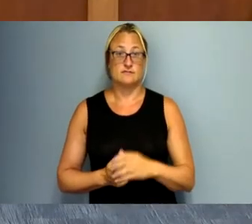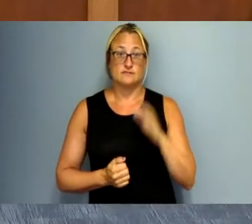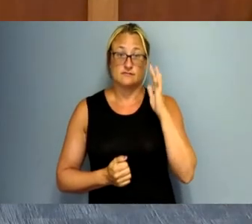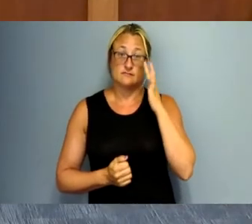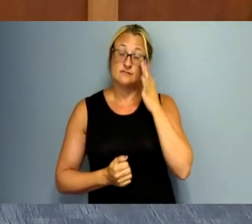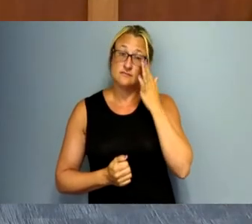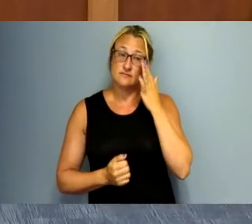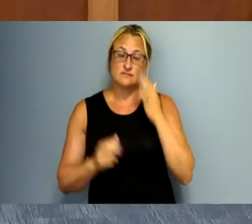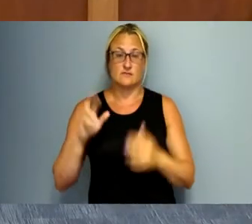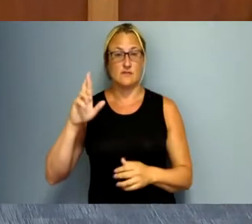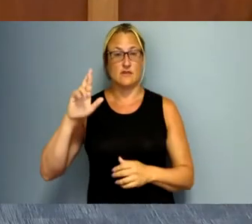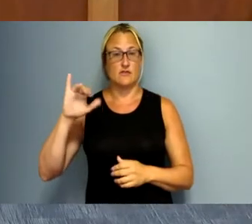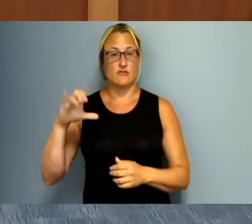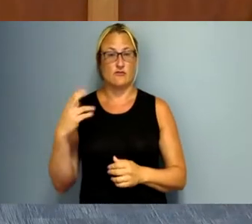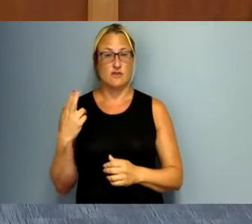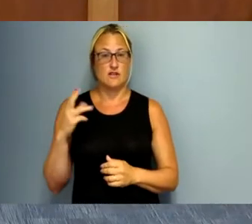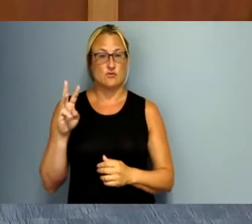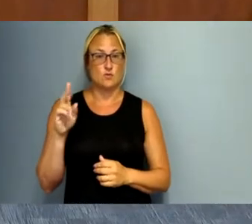Rich Walker.